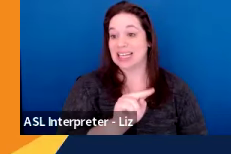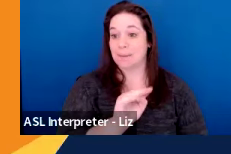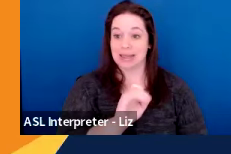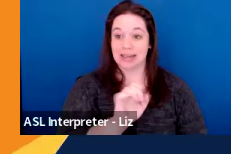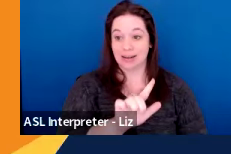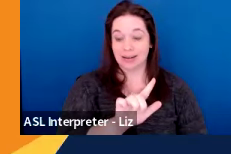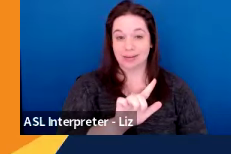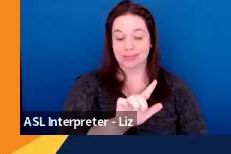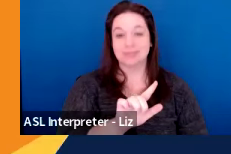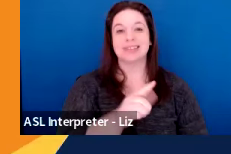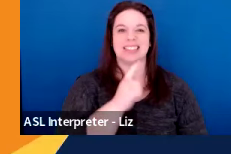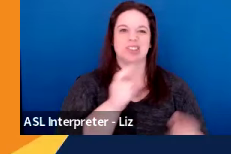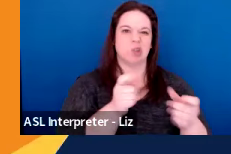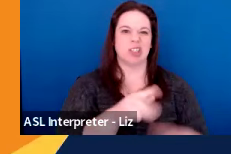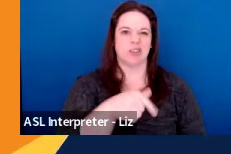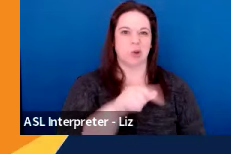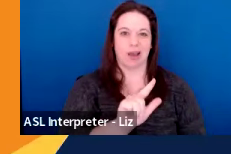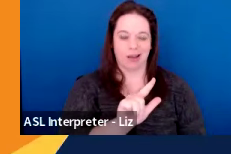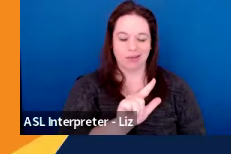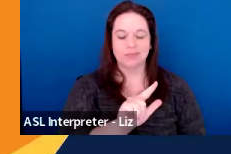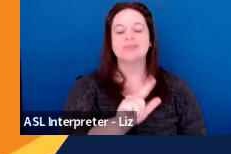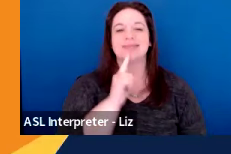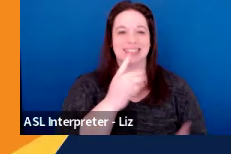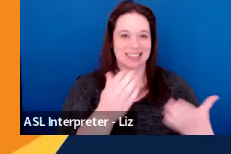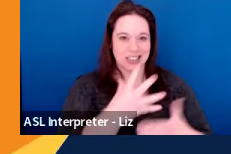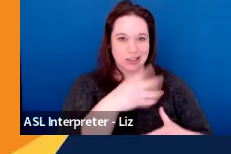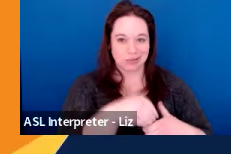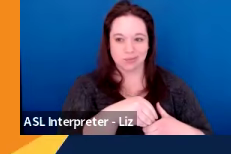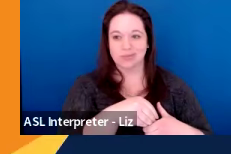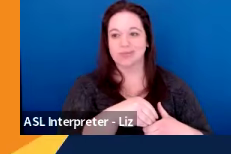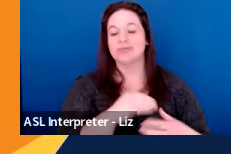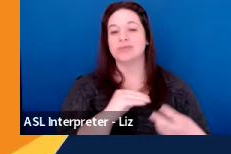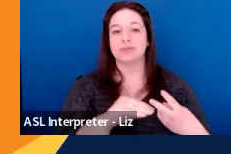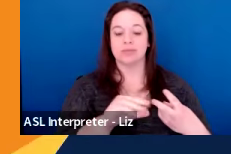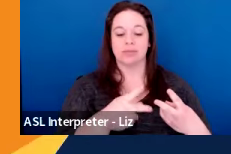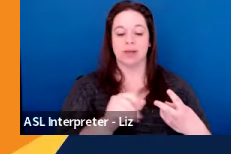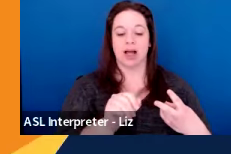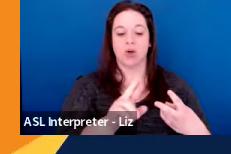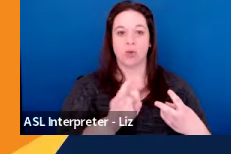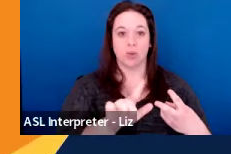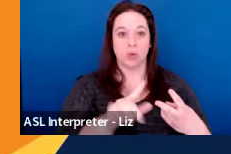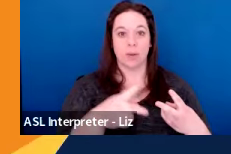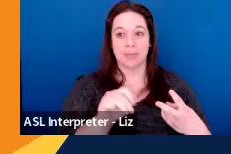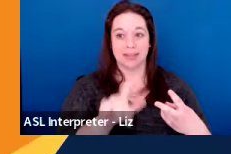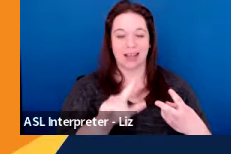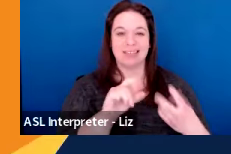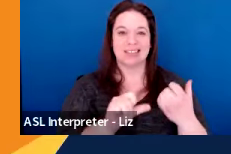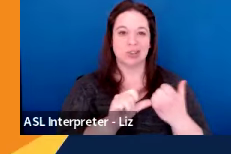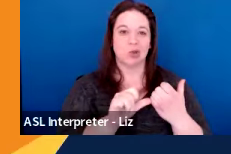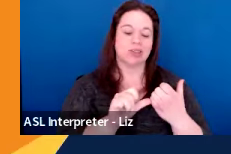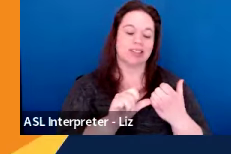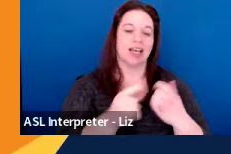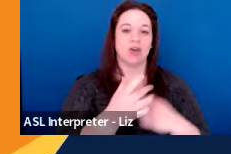of QOL, is here, Parul Patel, she is the Associate Grant Officer,